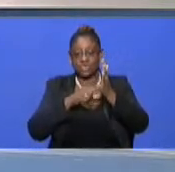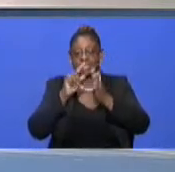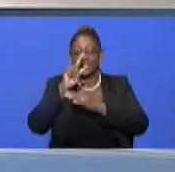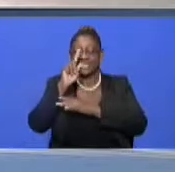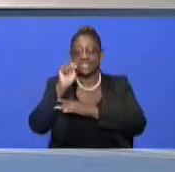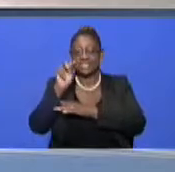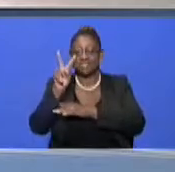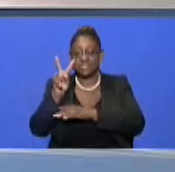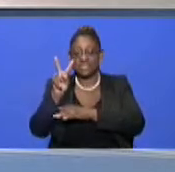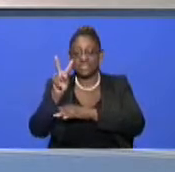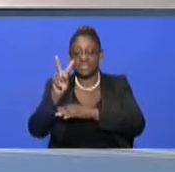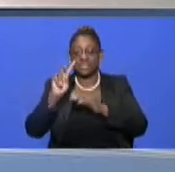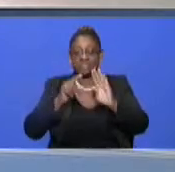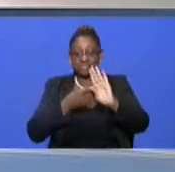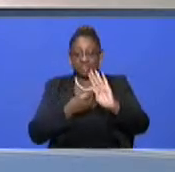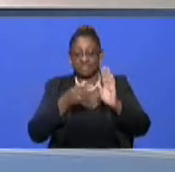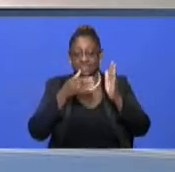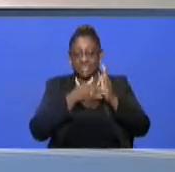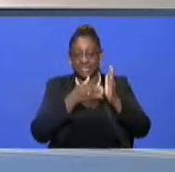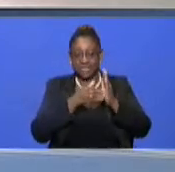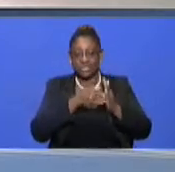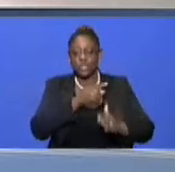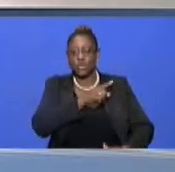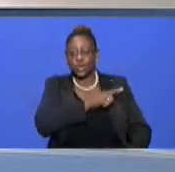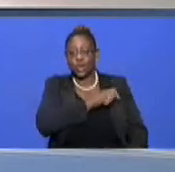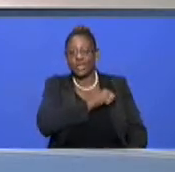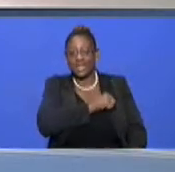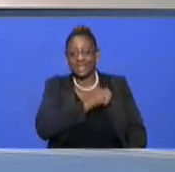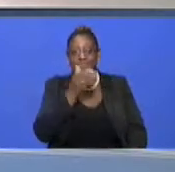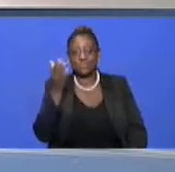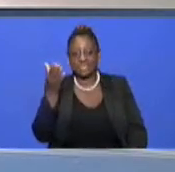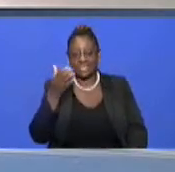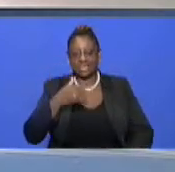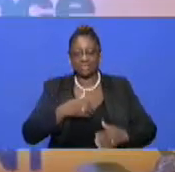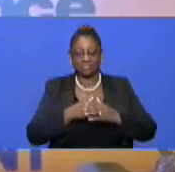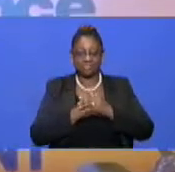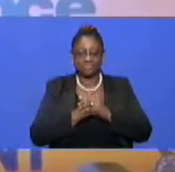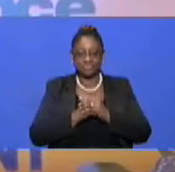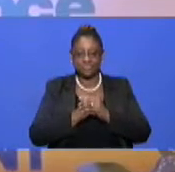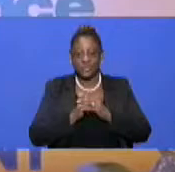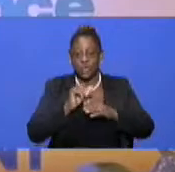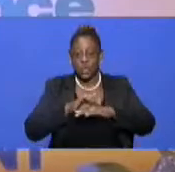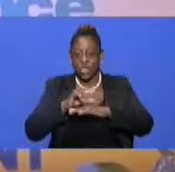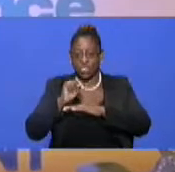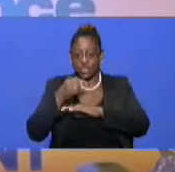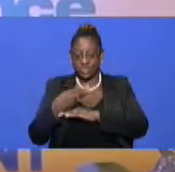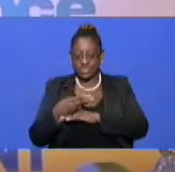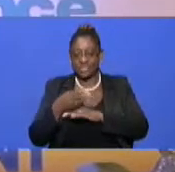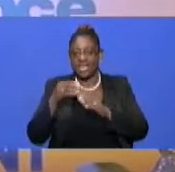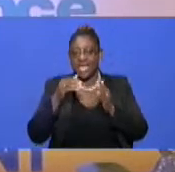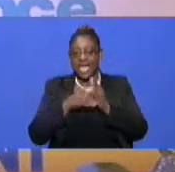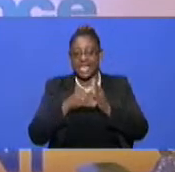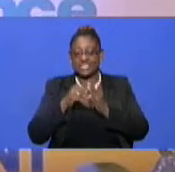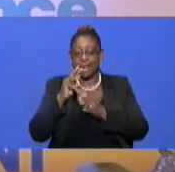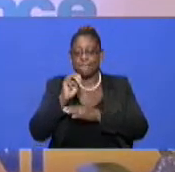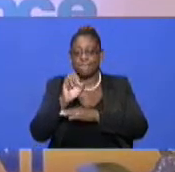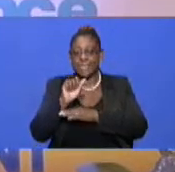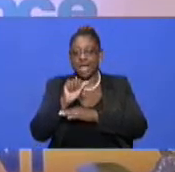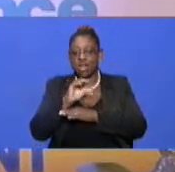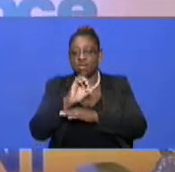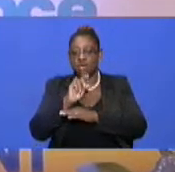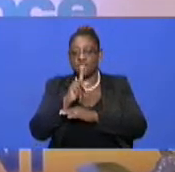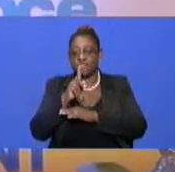TV's programming relaunch. Lloyd Allen was there. On Thursday at the Margarita Beach Resort, the general manager